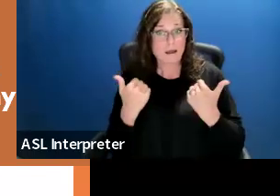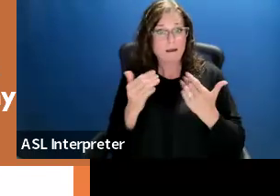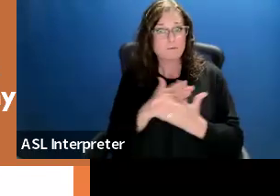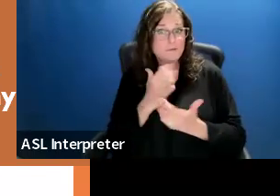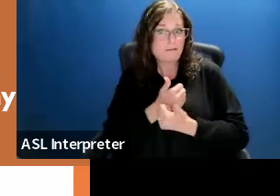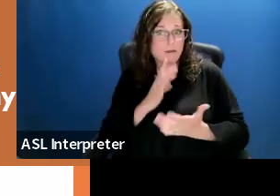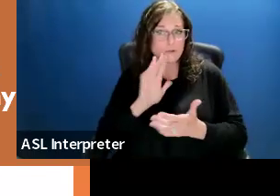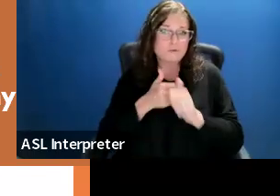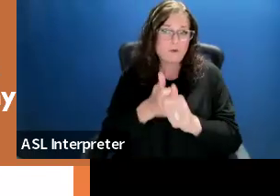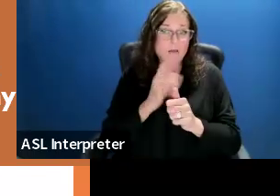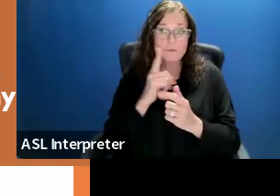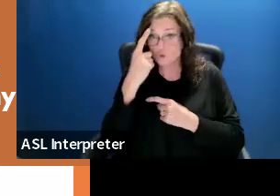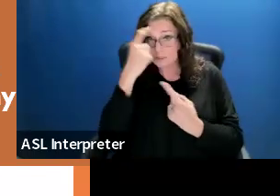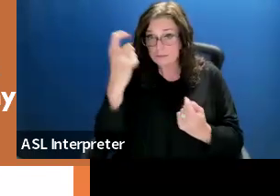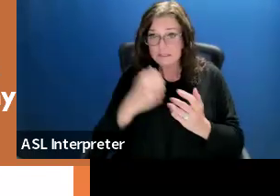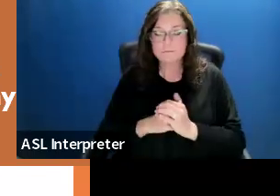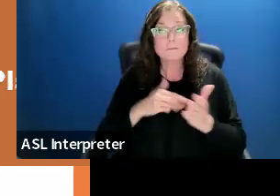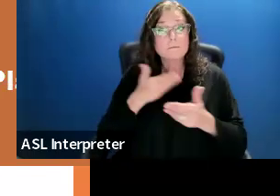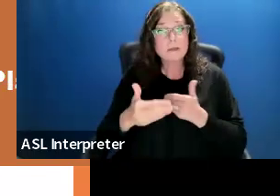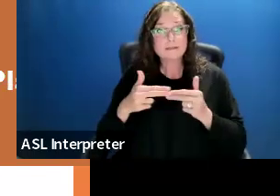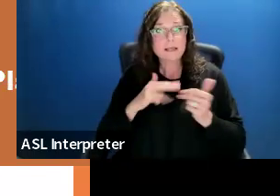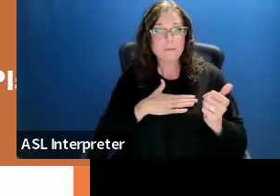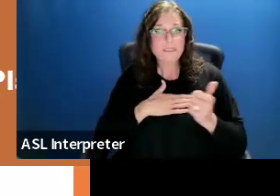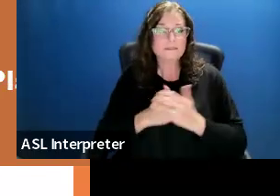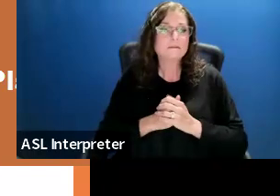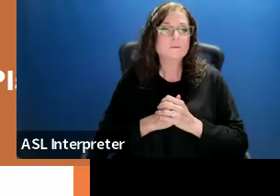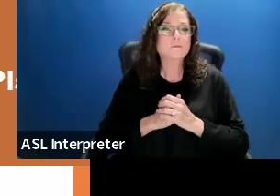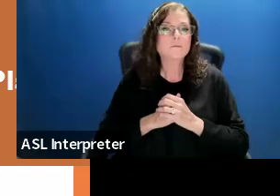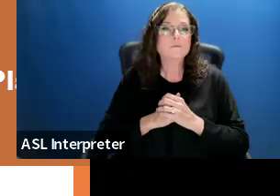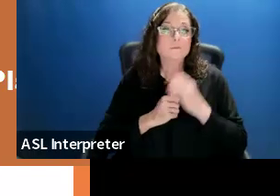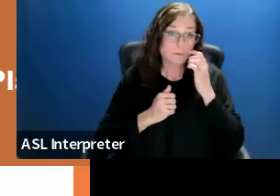their dreams. Next slide, please.